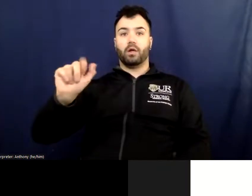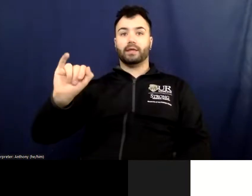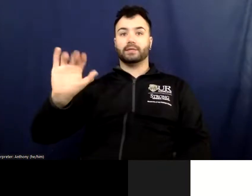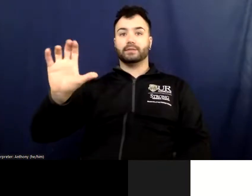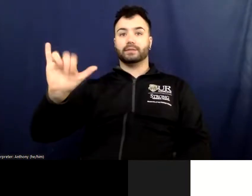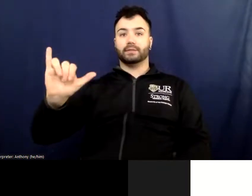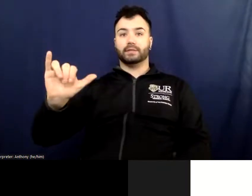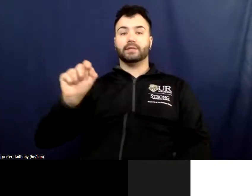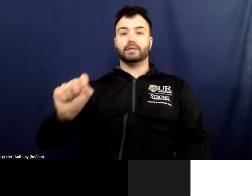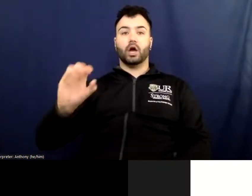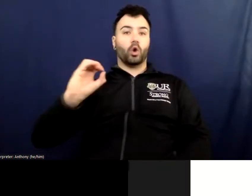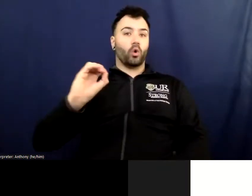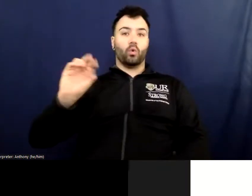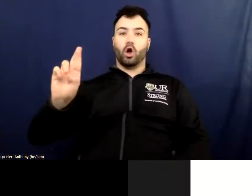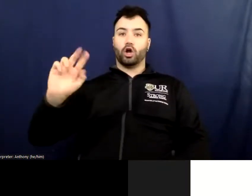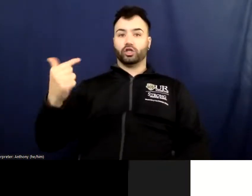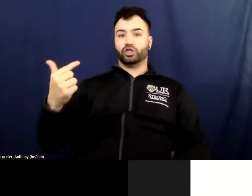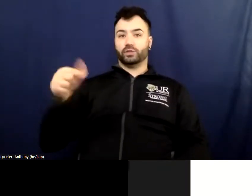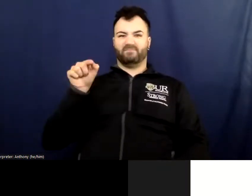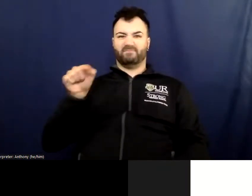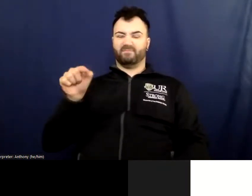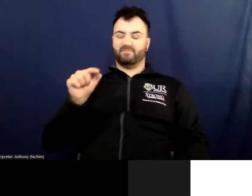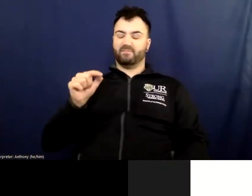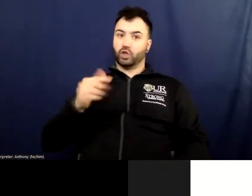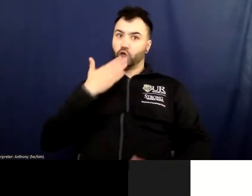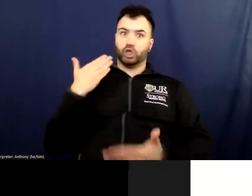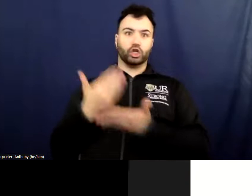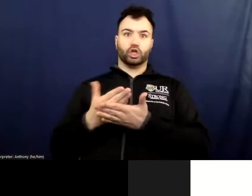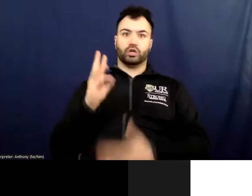And you will be able to find lots of resources there